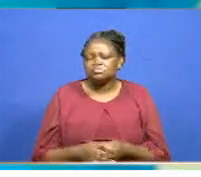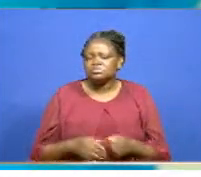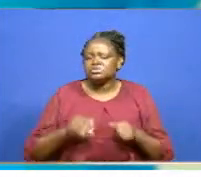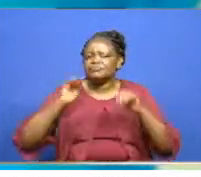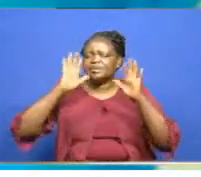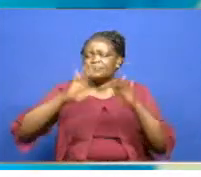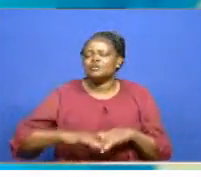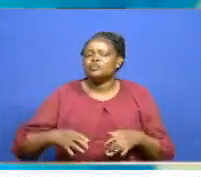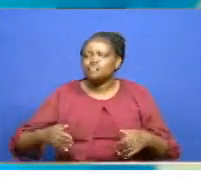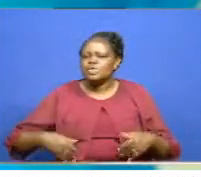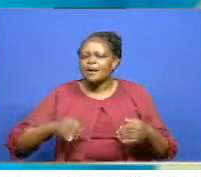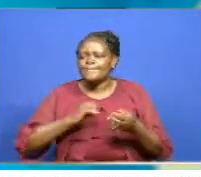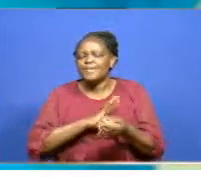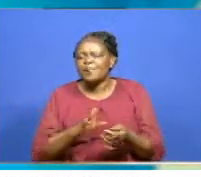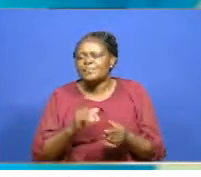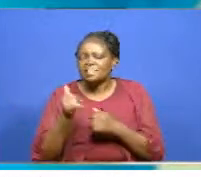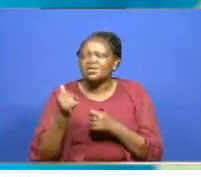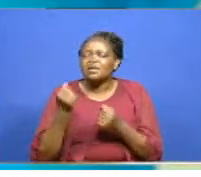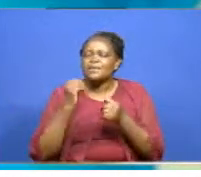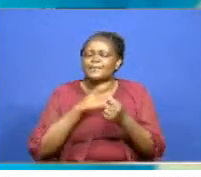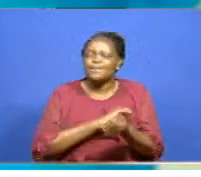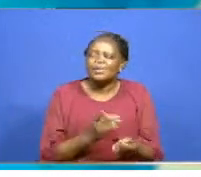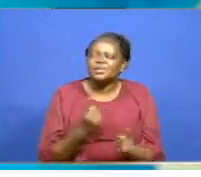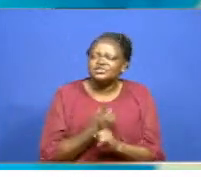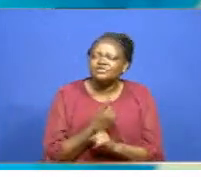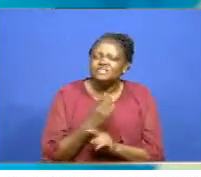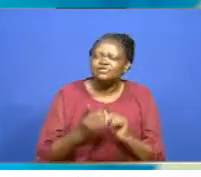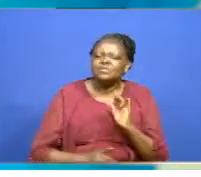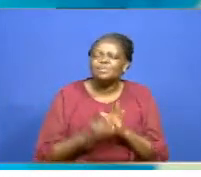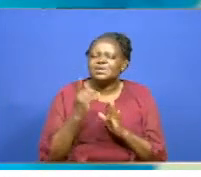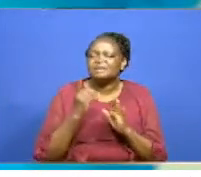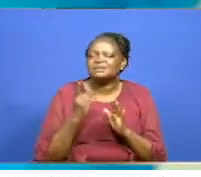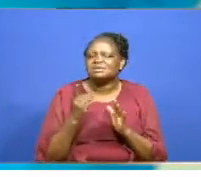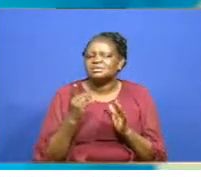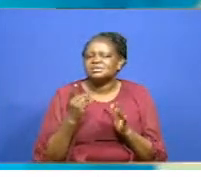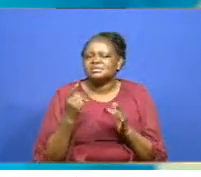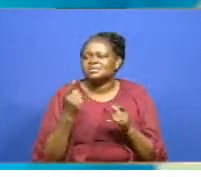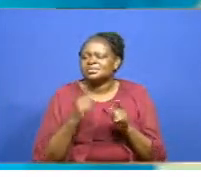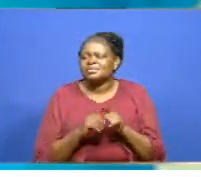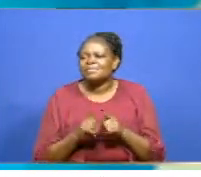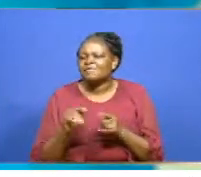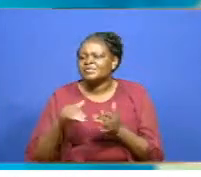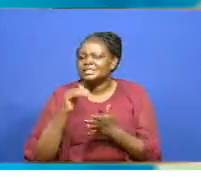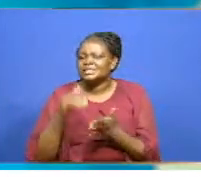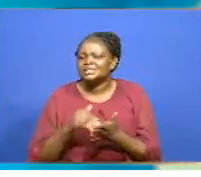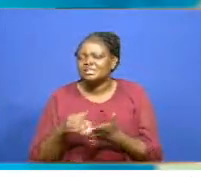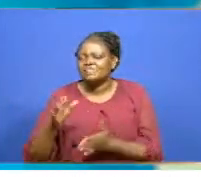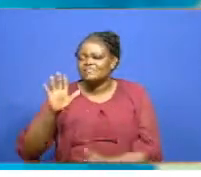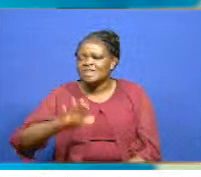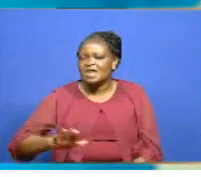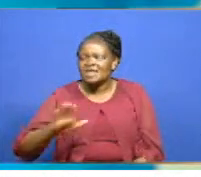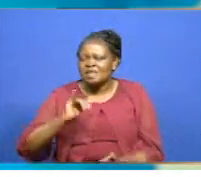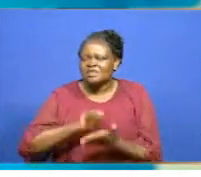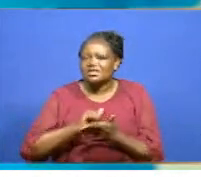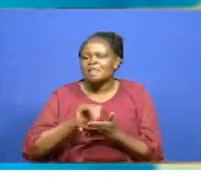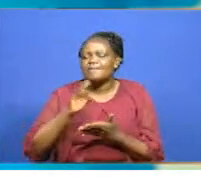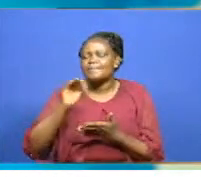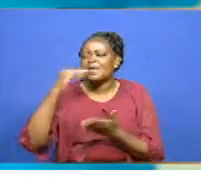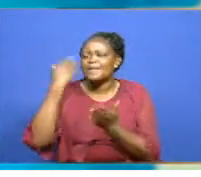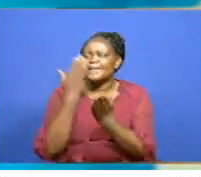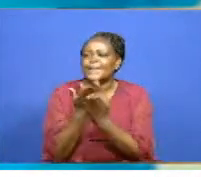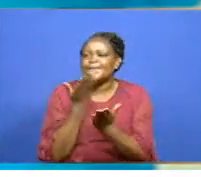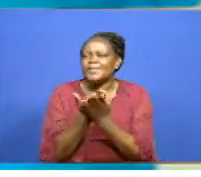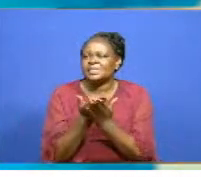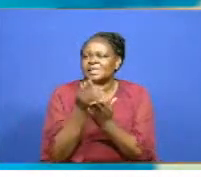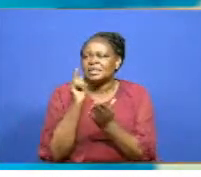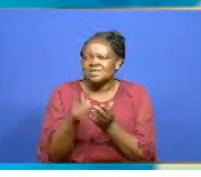youth empowerment. Wakati tunaongelelea mambo ya putting up incubation centers kwa kila ward ambayo BBI ina propose, hiyo